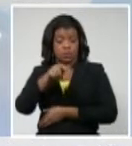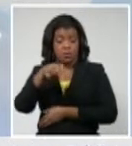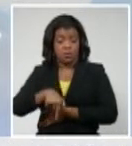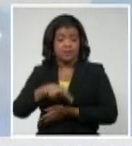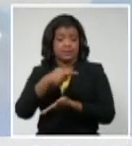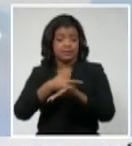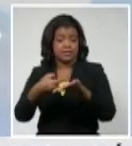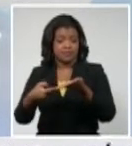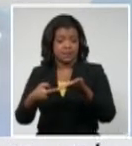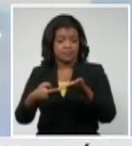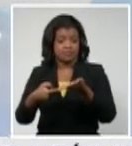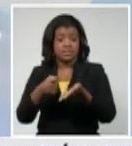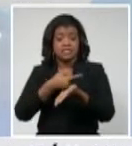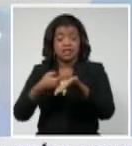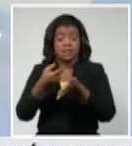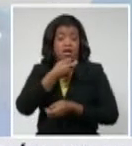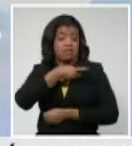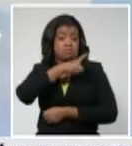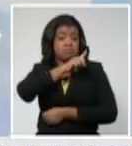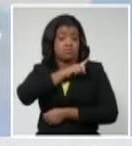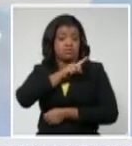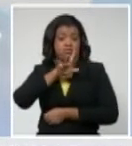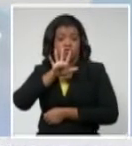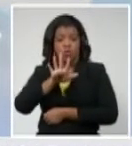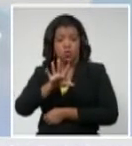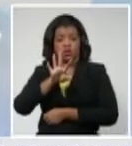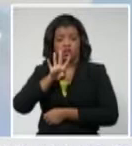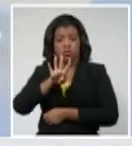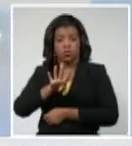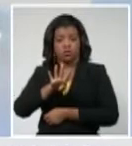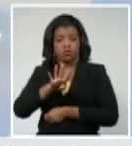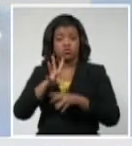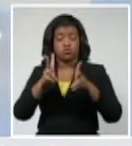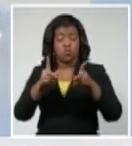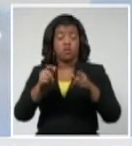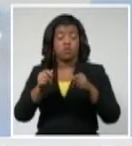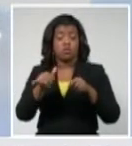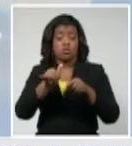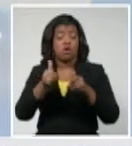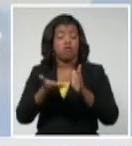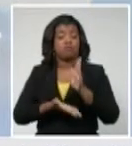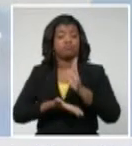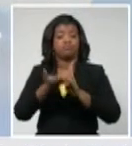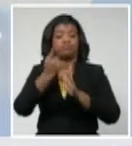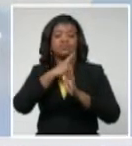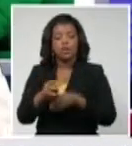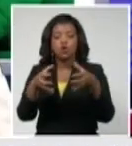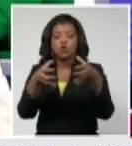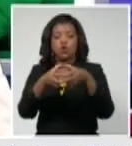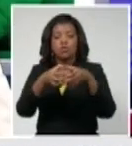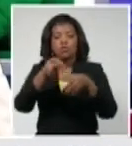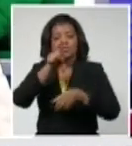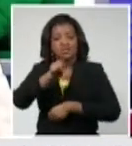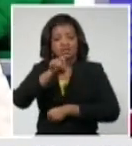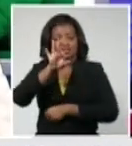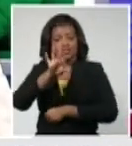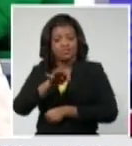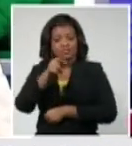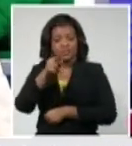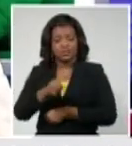1.7%. This week, 422 people were discharged from hospital. The week before, there